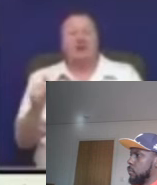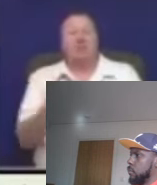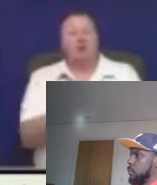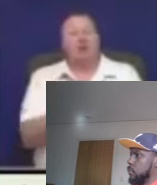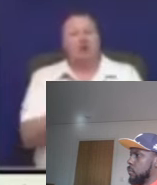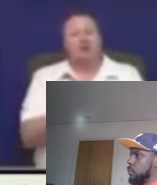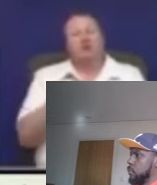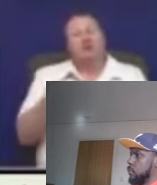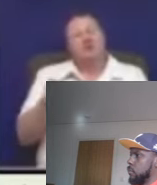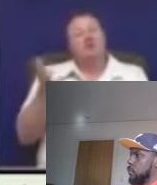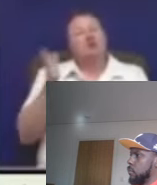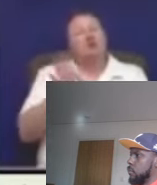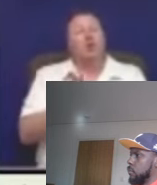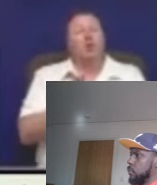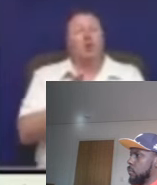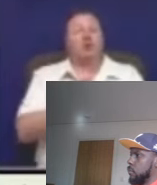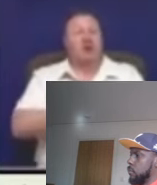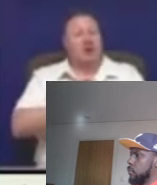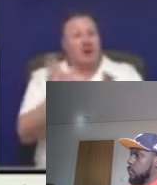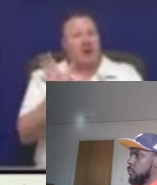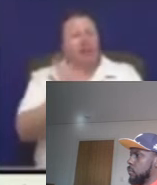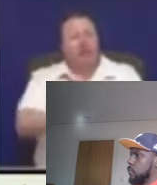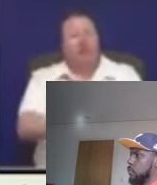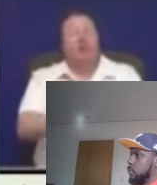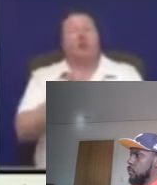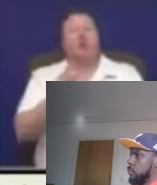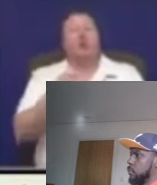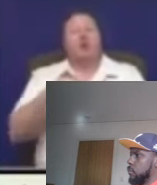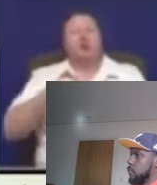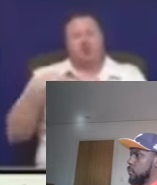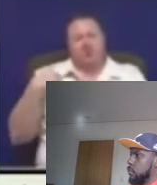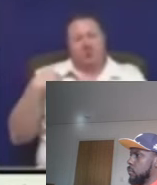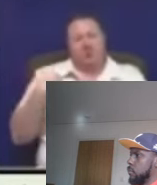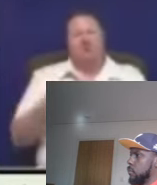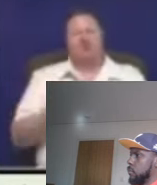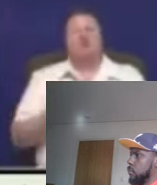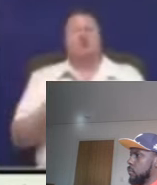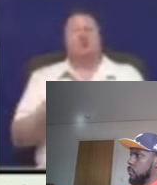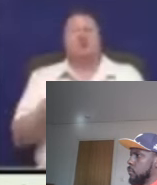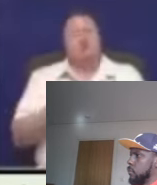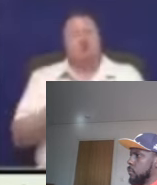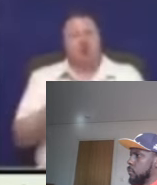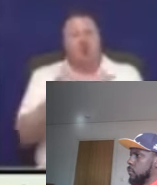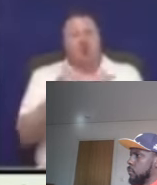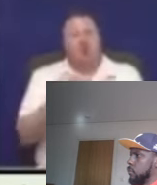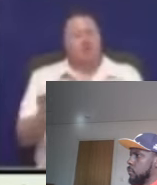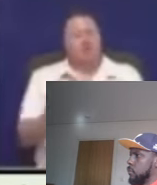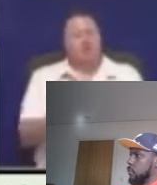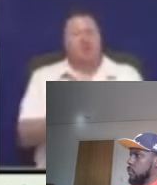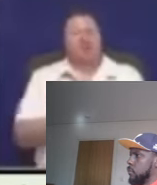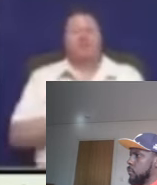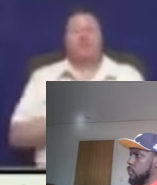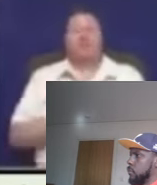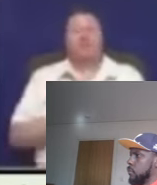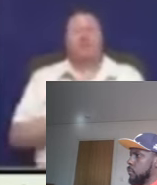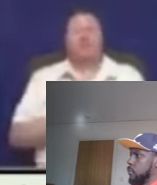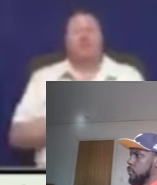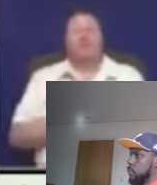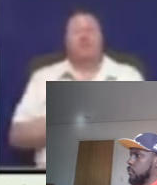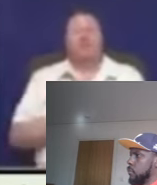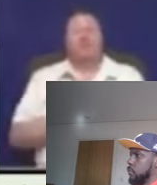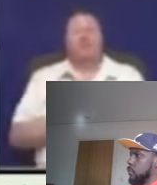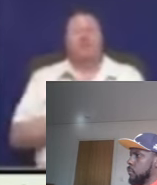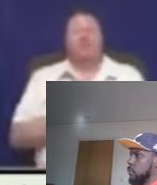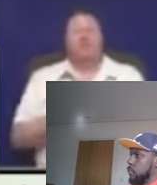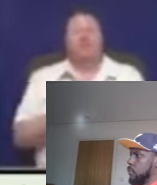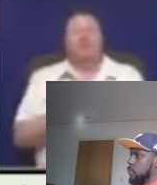to transparency, accountability, and responsible fiscal management. One of the key initiatives we're implementing